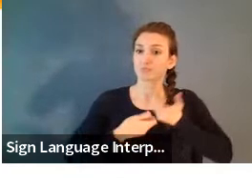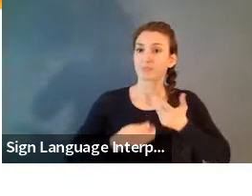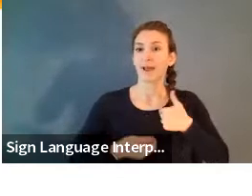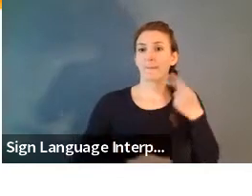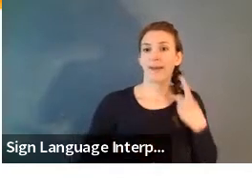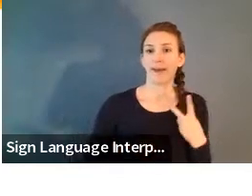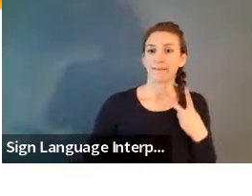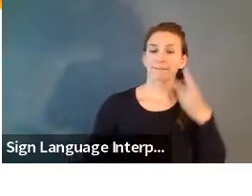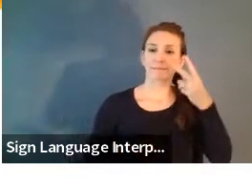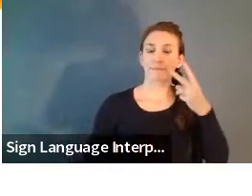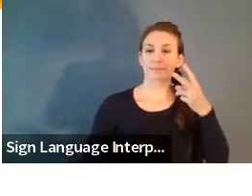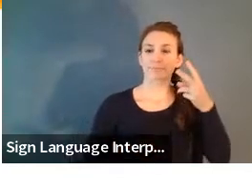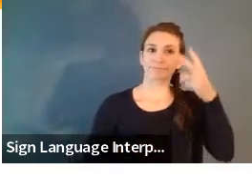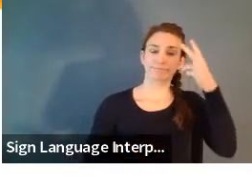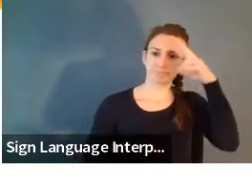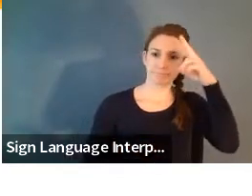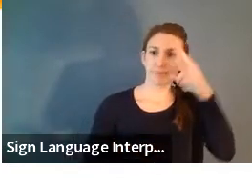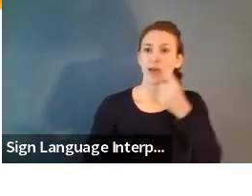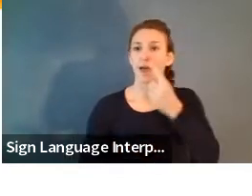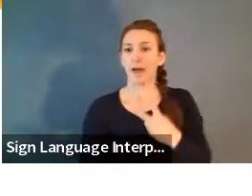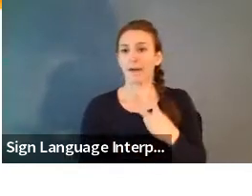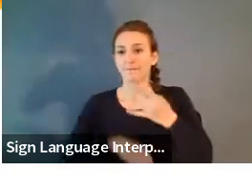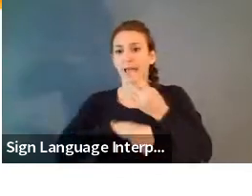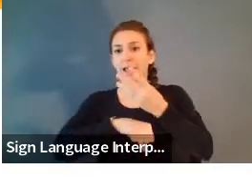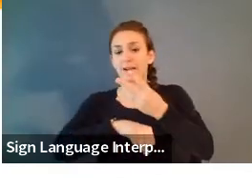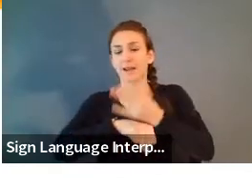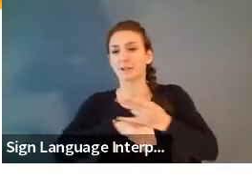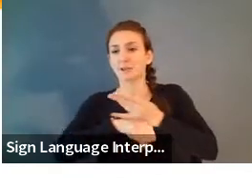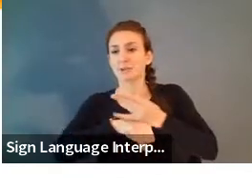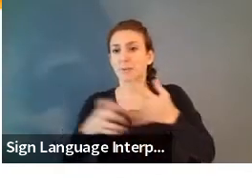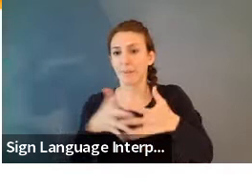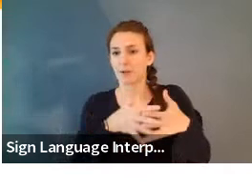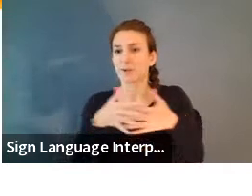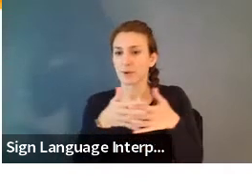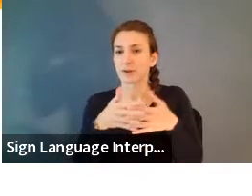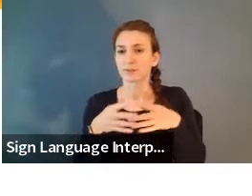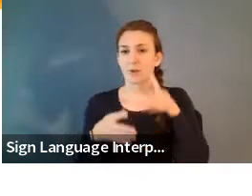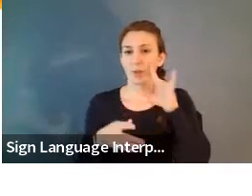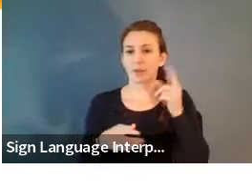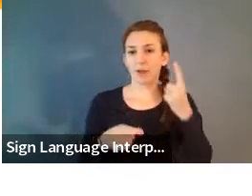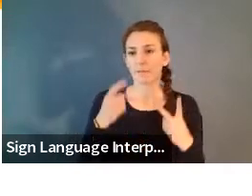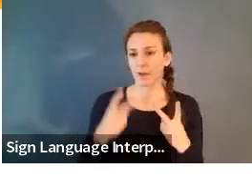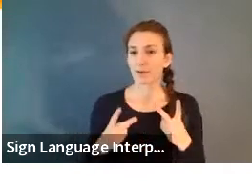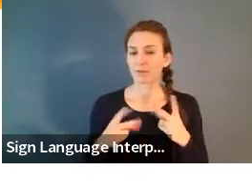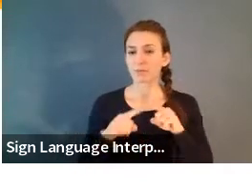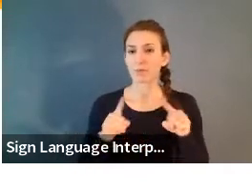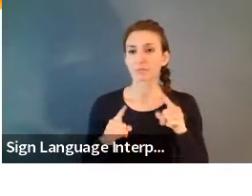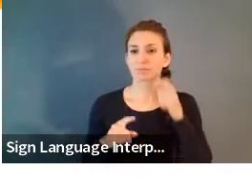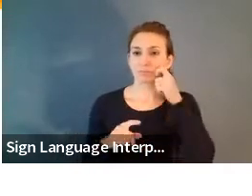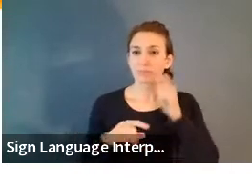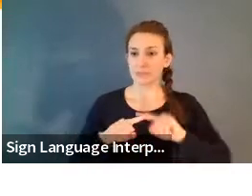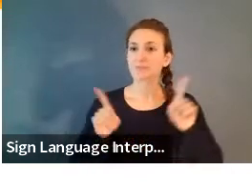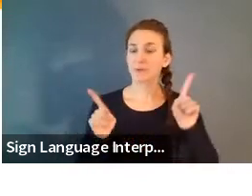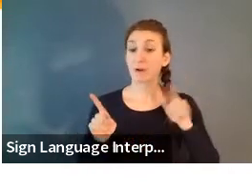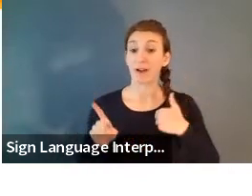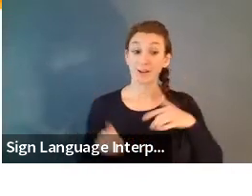I have a unique perspective, having grown up as such. And, I've always wanted to become a lawyer, since I was 10 years